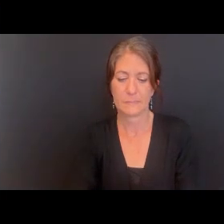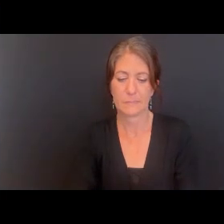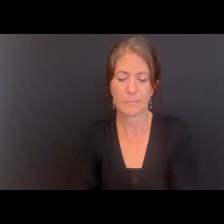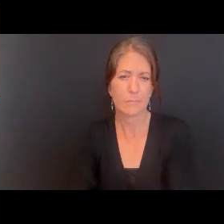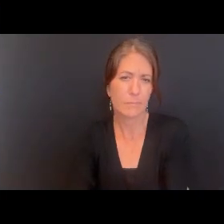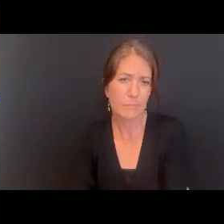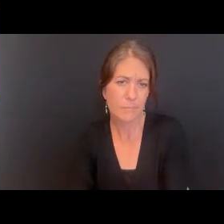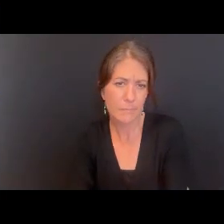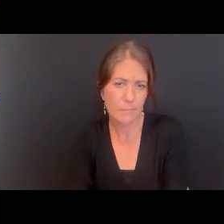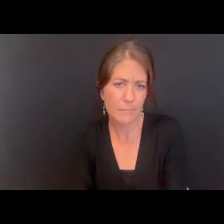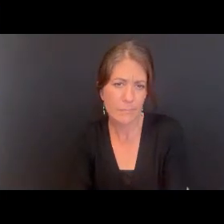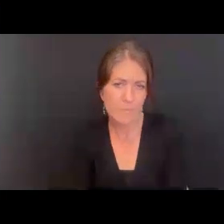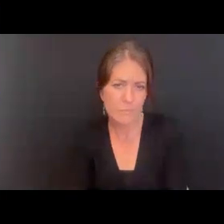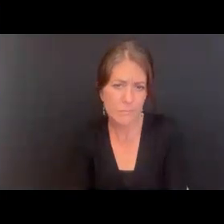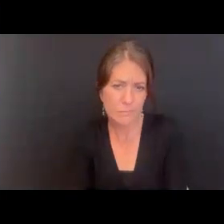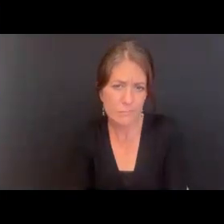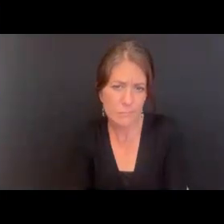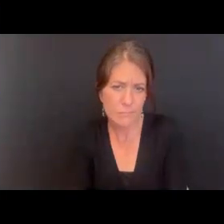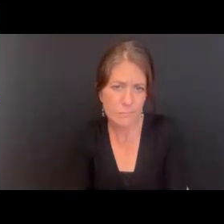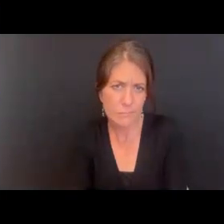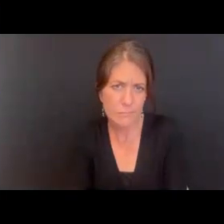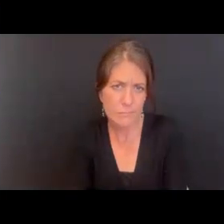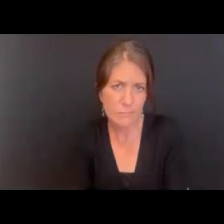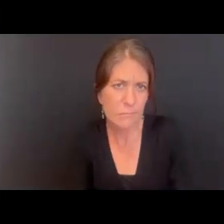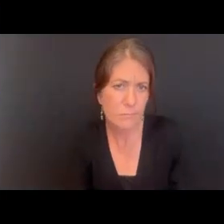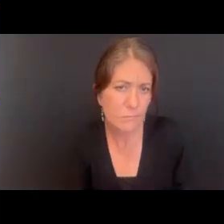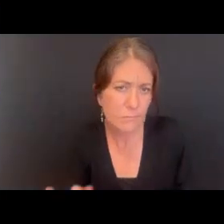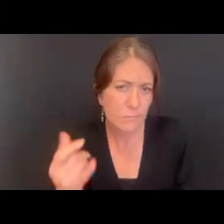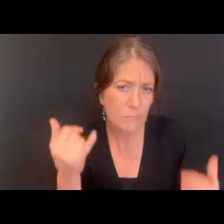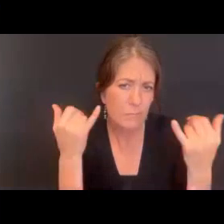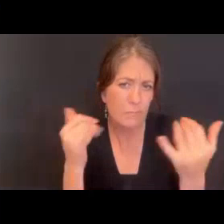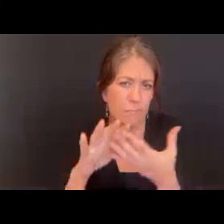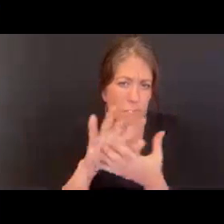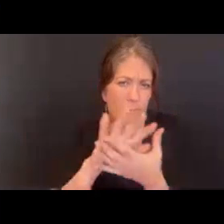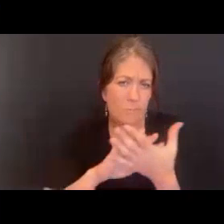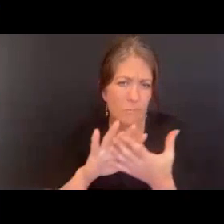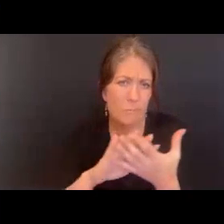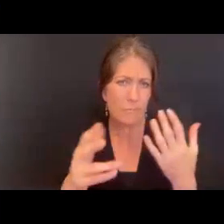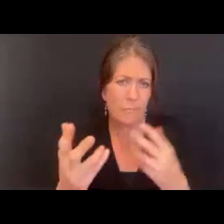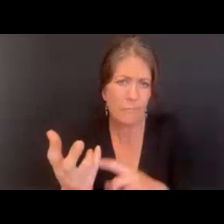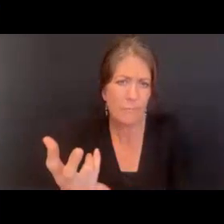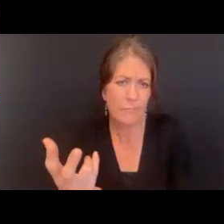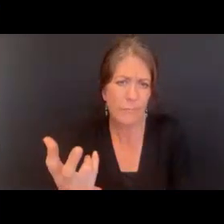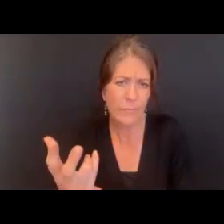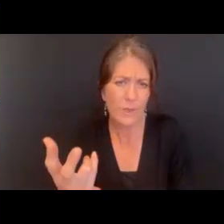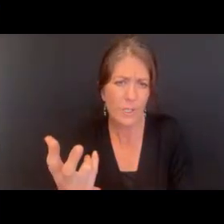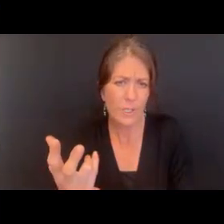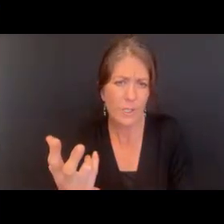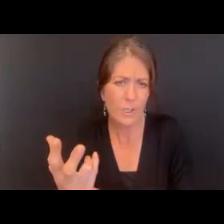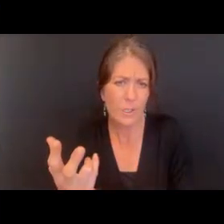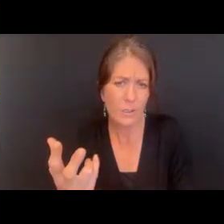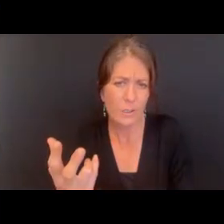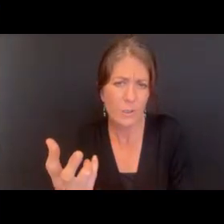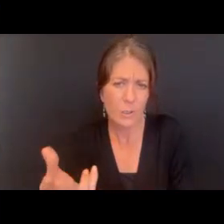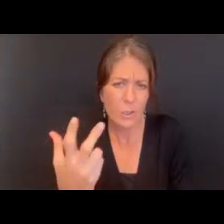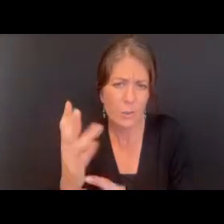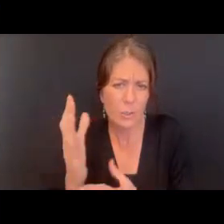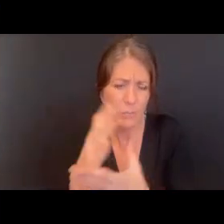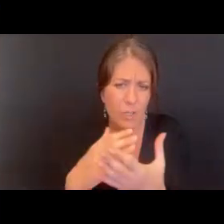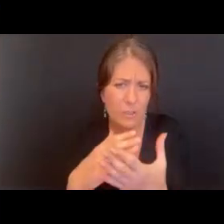components: intake, Medicaid application assistance, and liaison services. After the